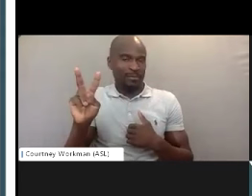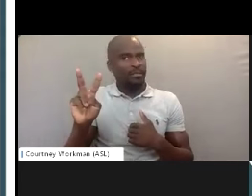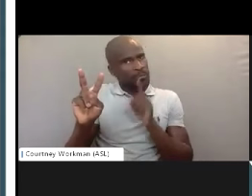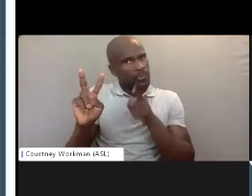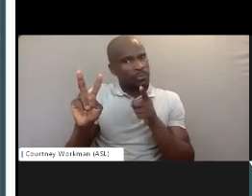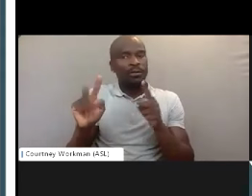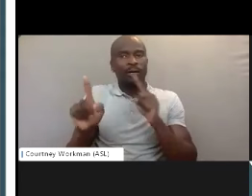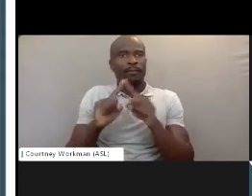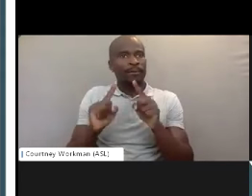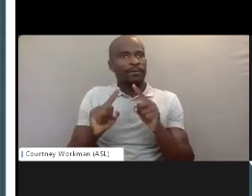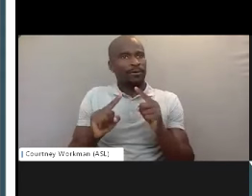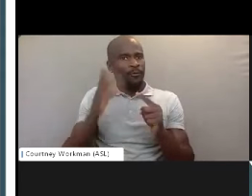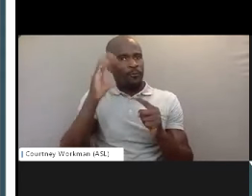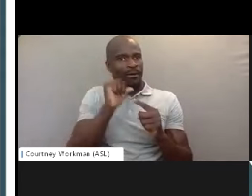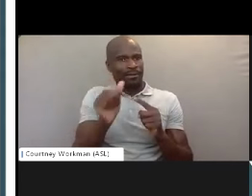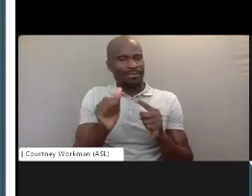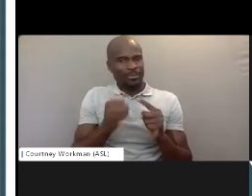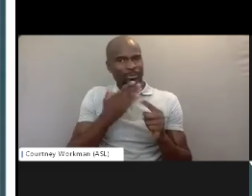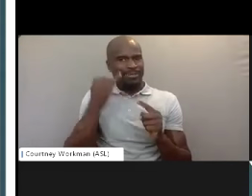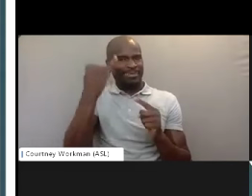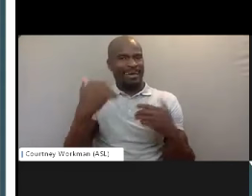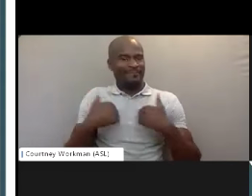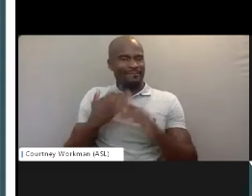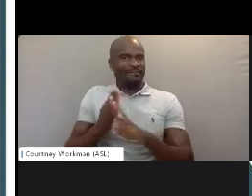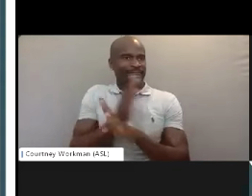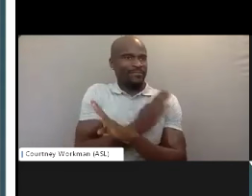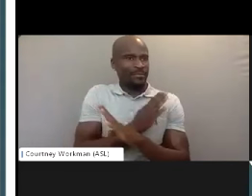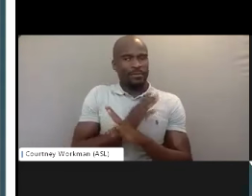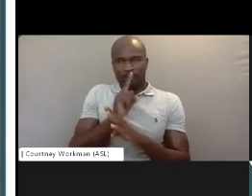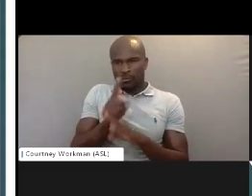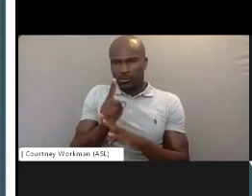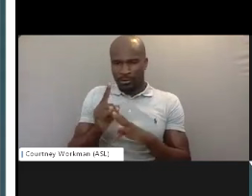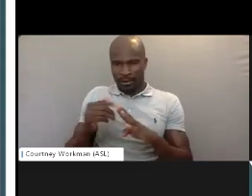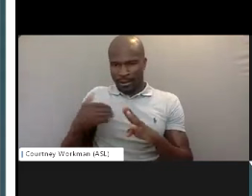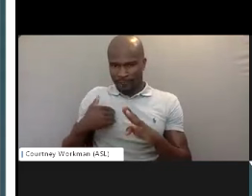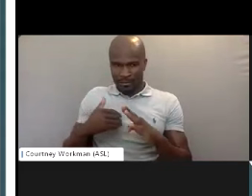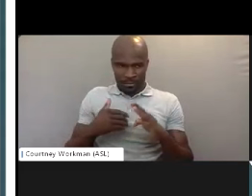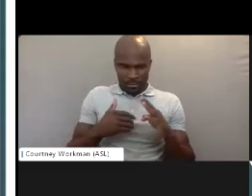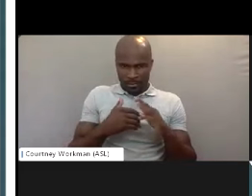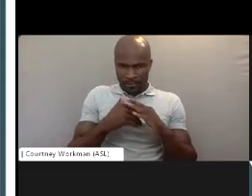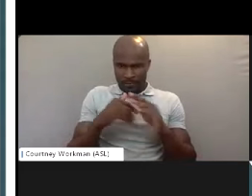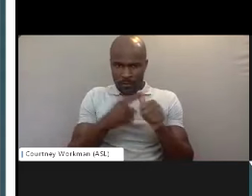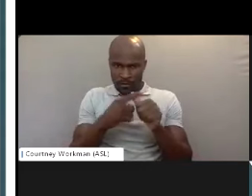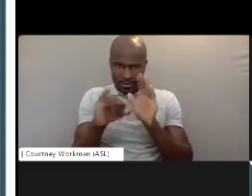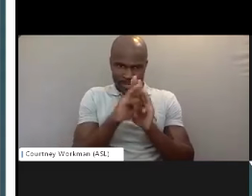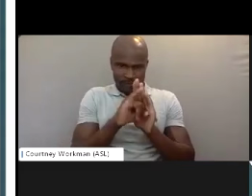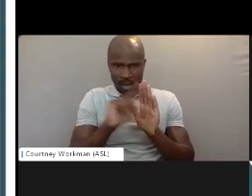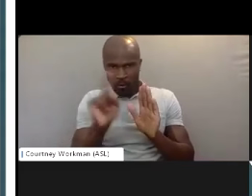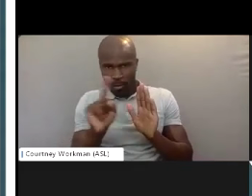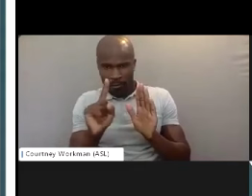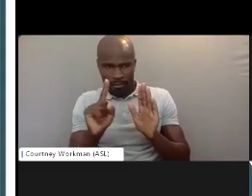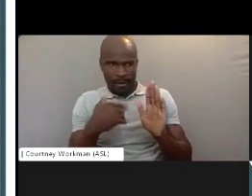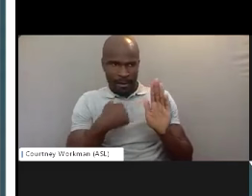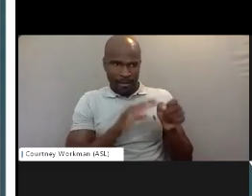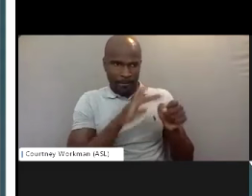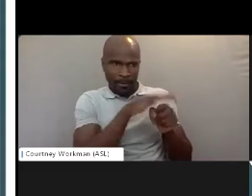out where are there holes, where do we have great resources, and where do we need some more? So I think, you raise great points. And I would